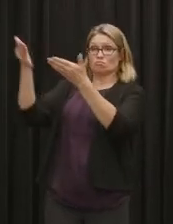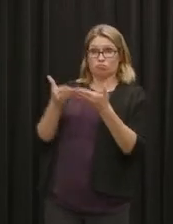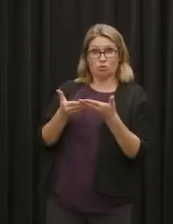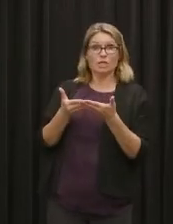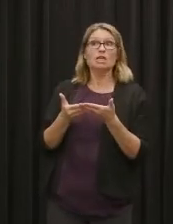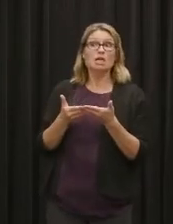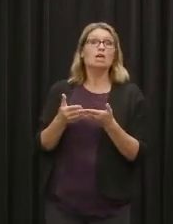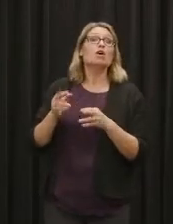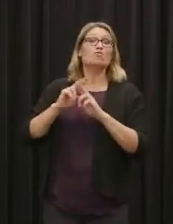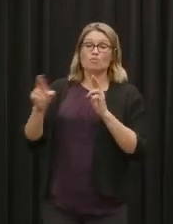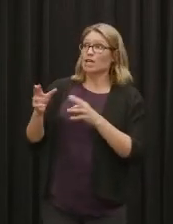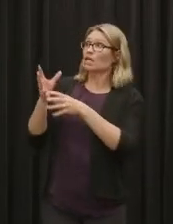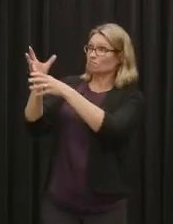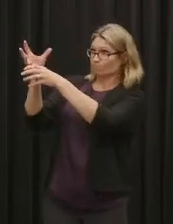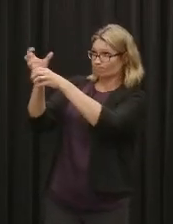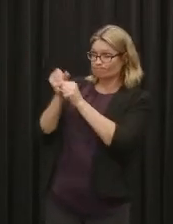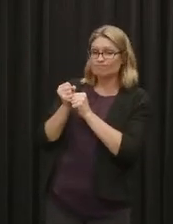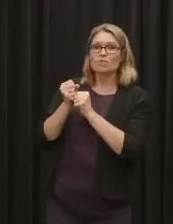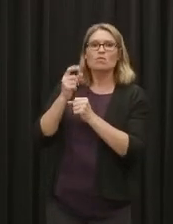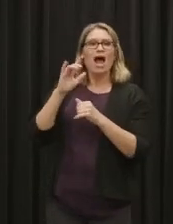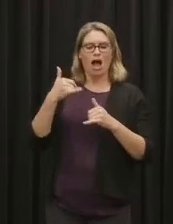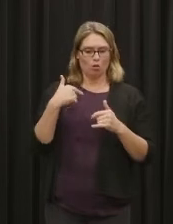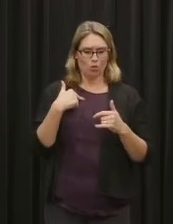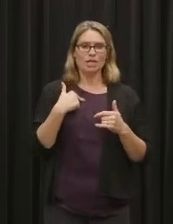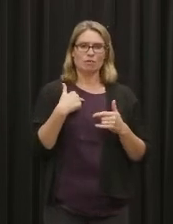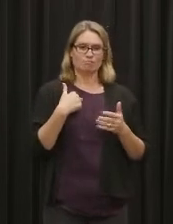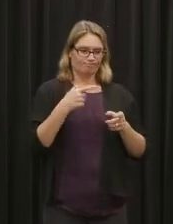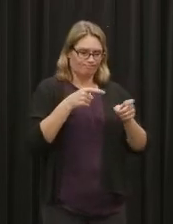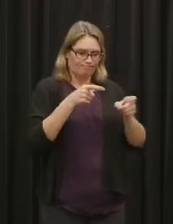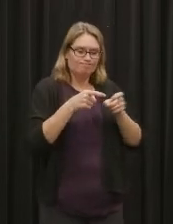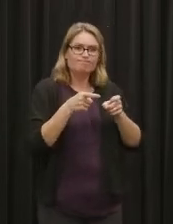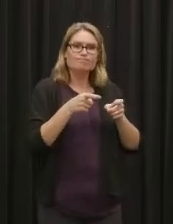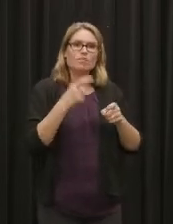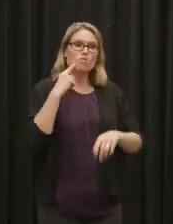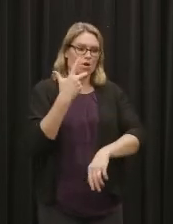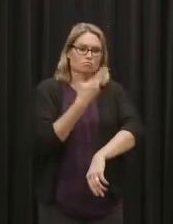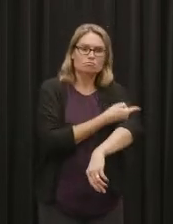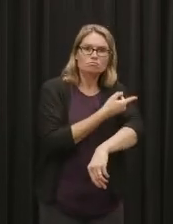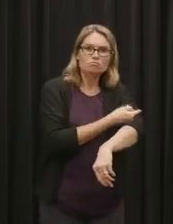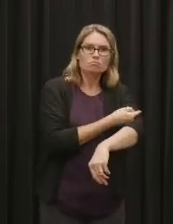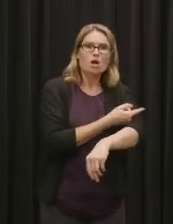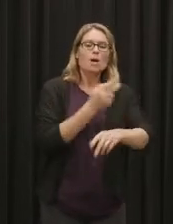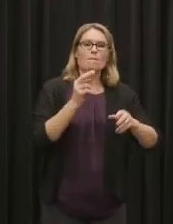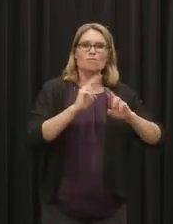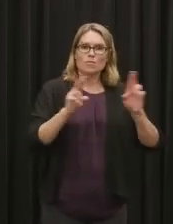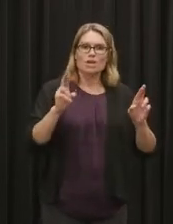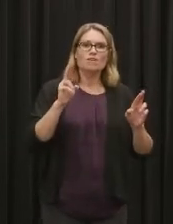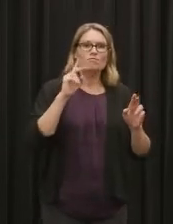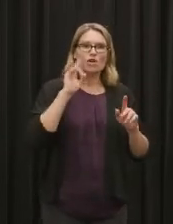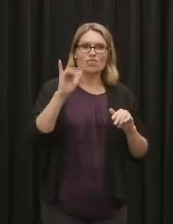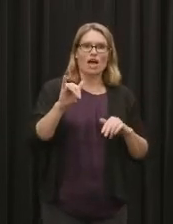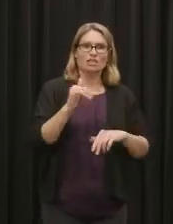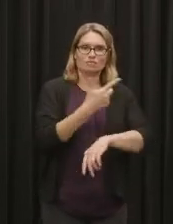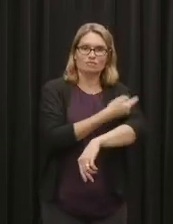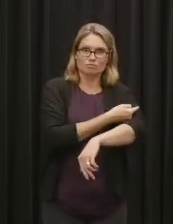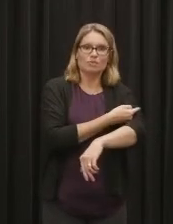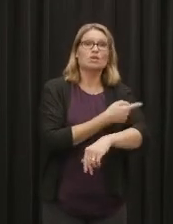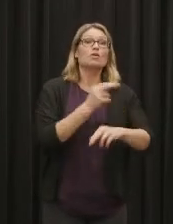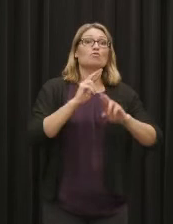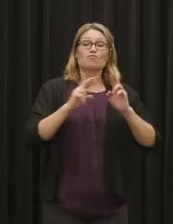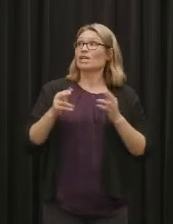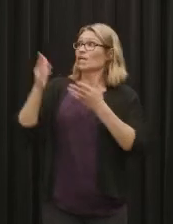validate the delivery and handling process so that we can safely take receipt of the vaccine once it's been